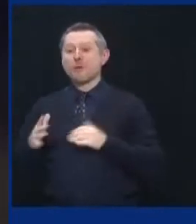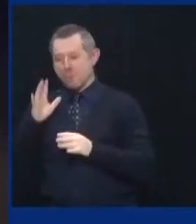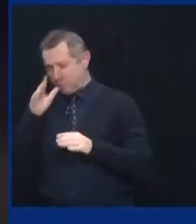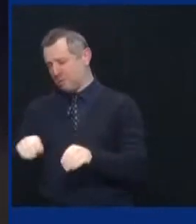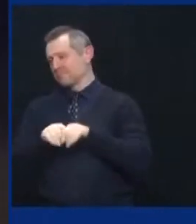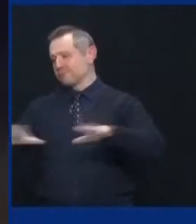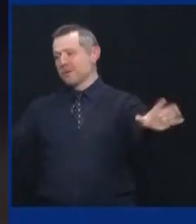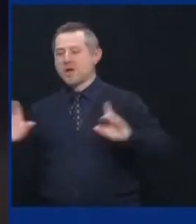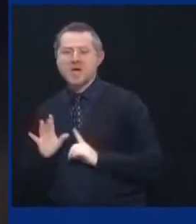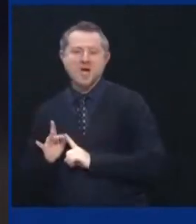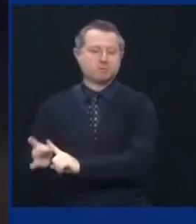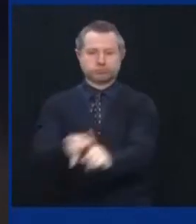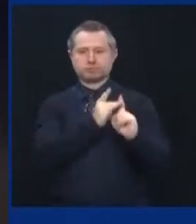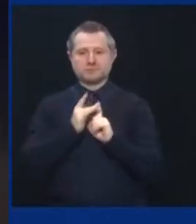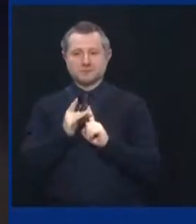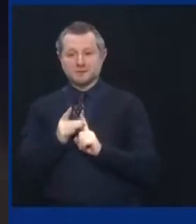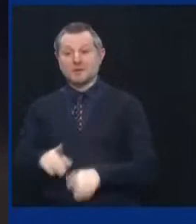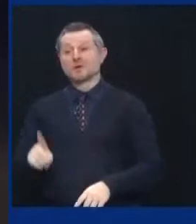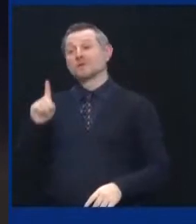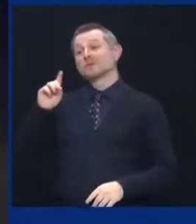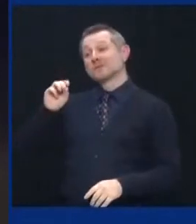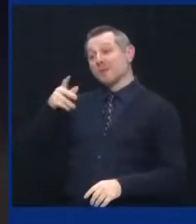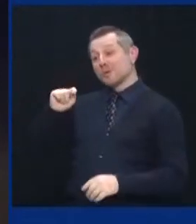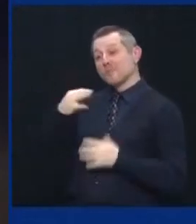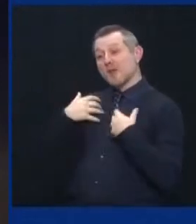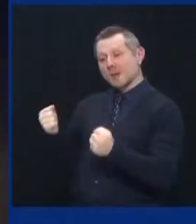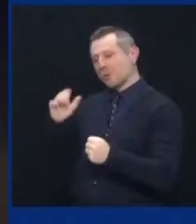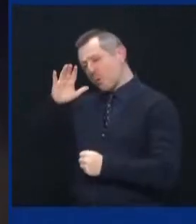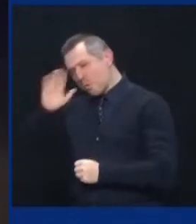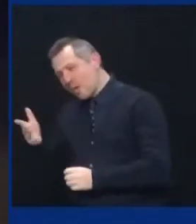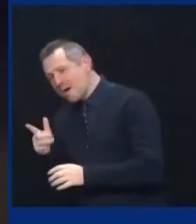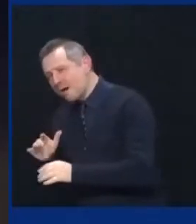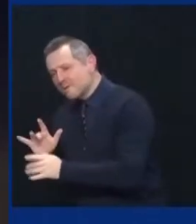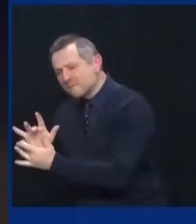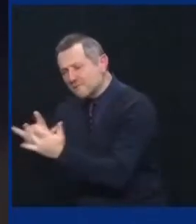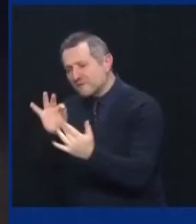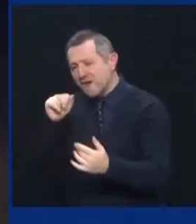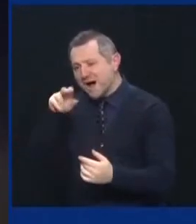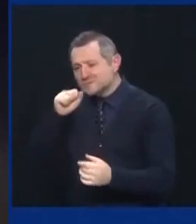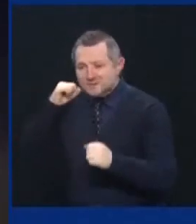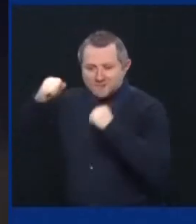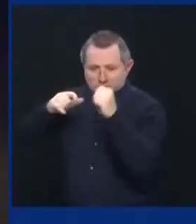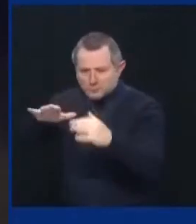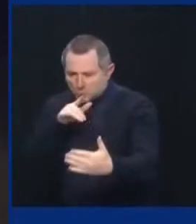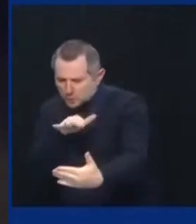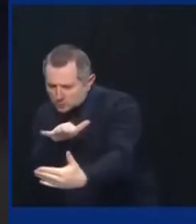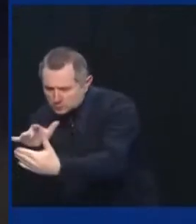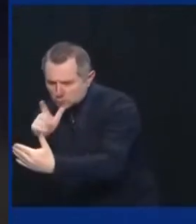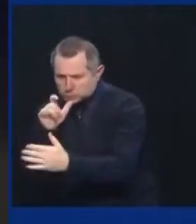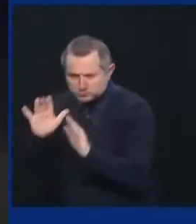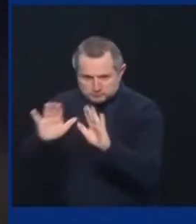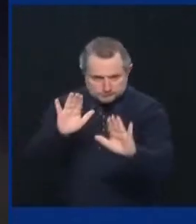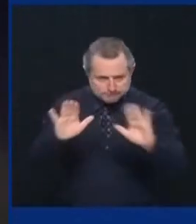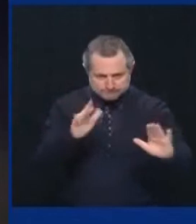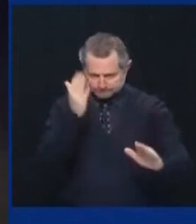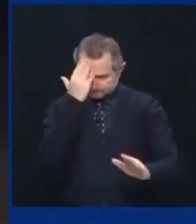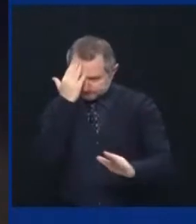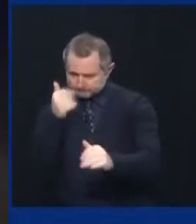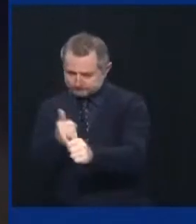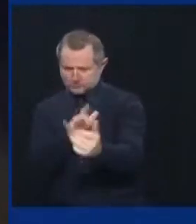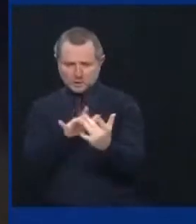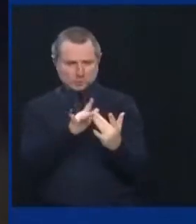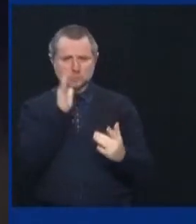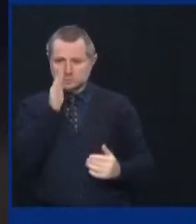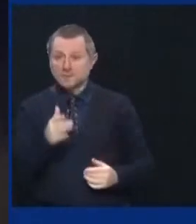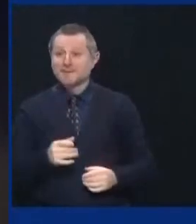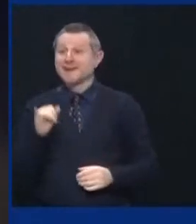monitor the post-game fan testing and contact testing and tracing. And regardless of whether you attend in person